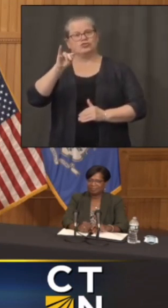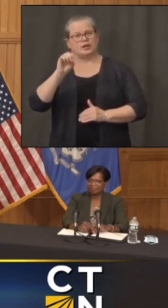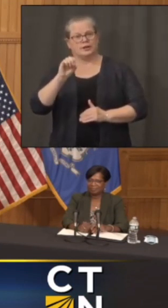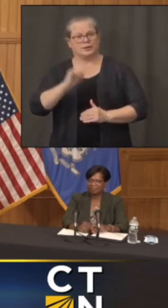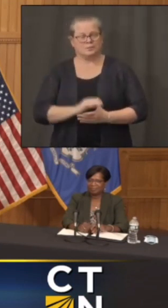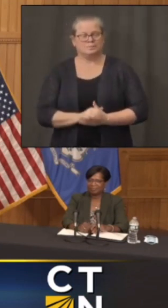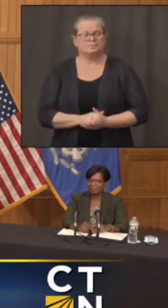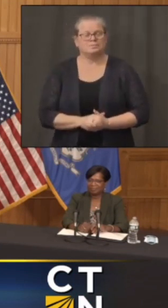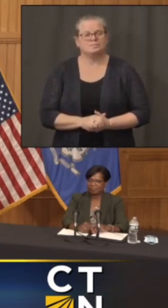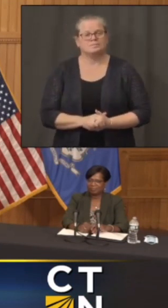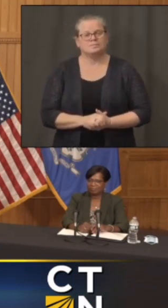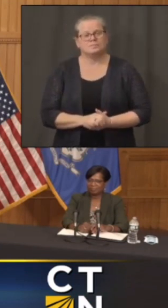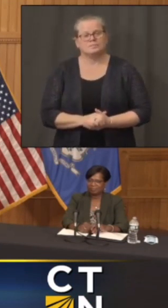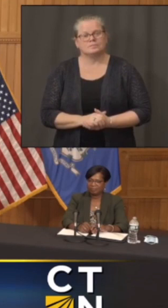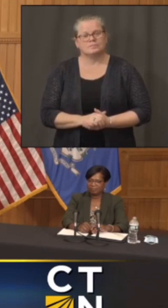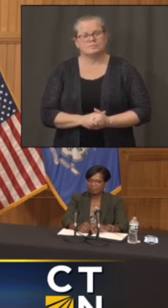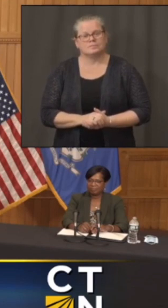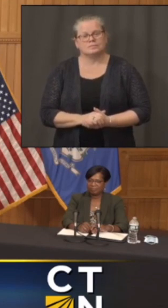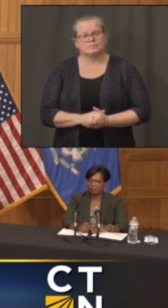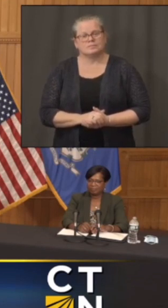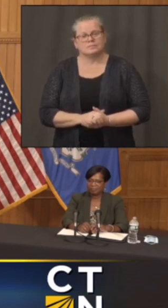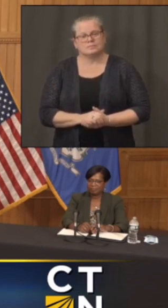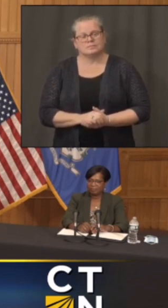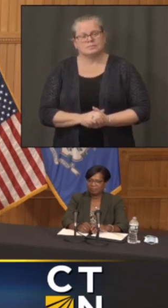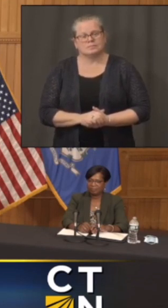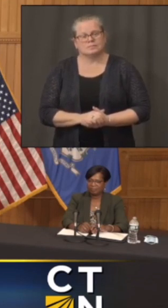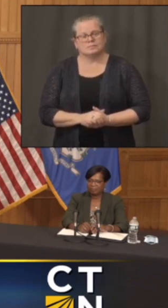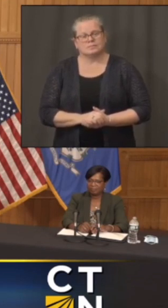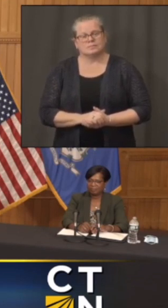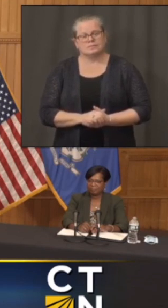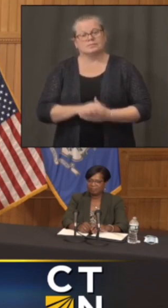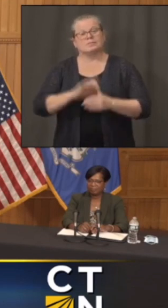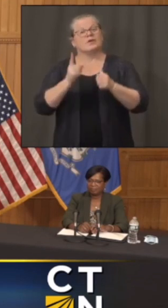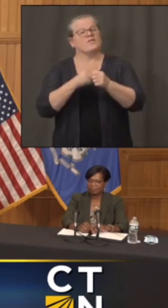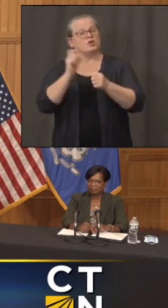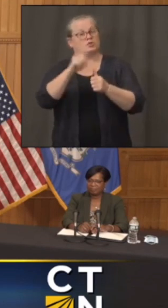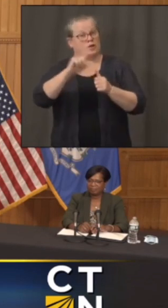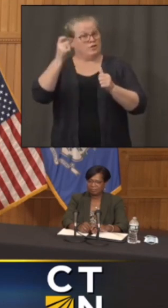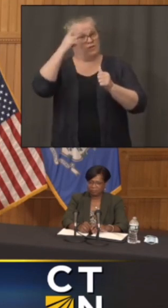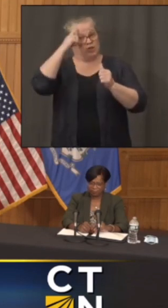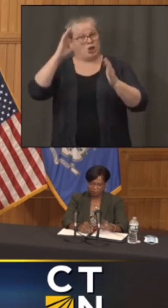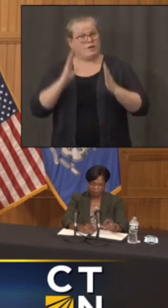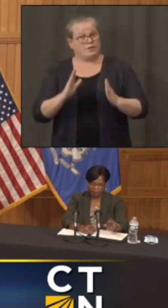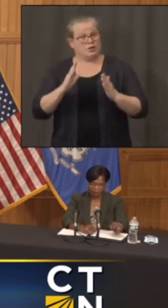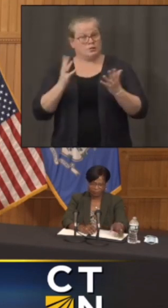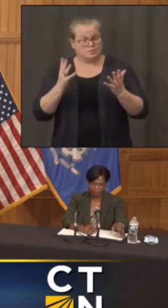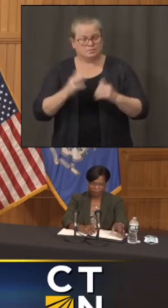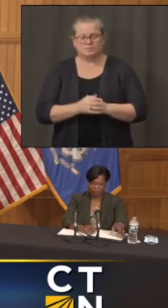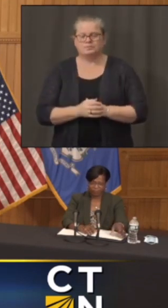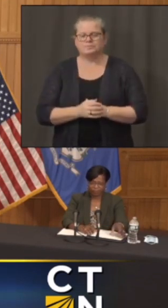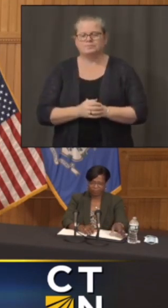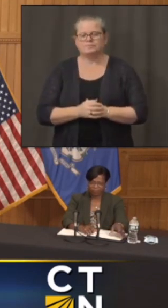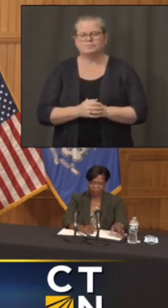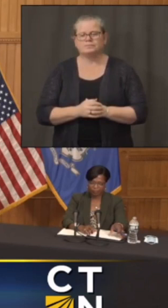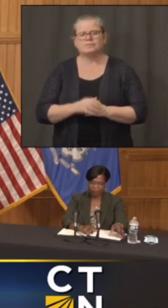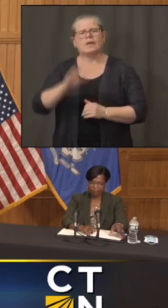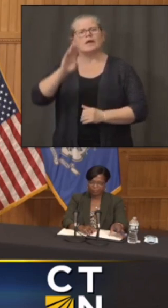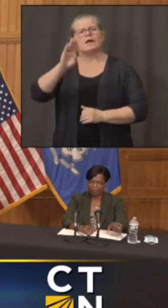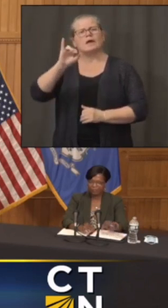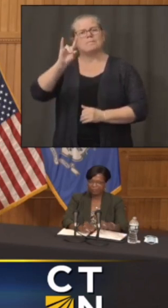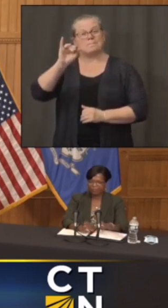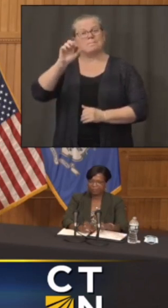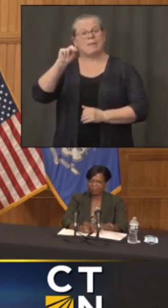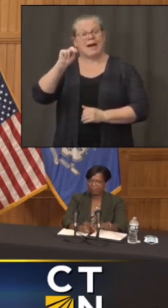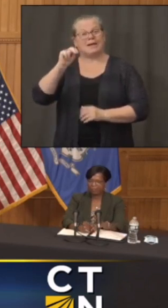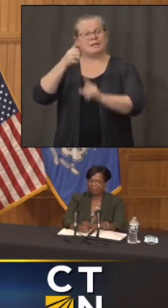Thanks, Max. My first question is for the governor. Governor, Biden said that he would shut down the country again